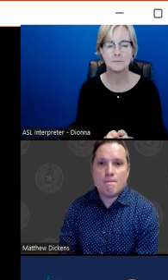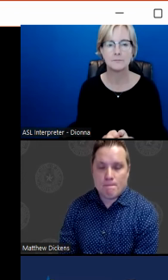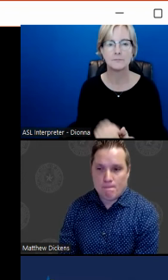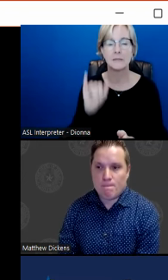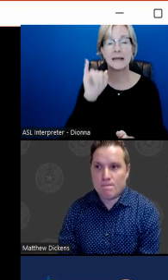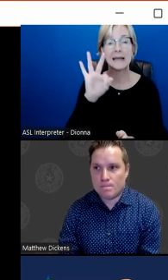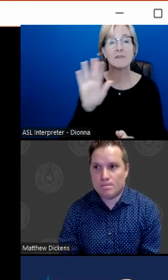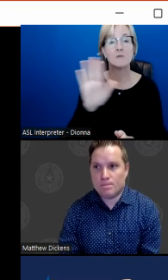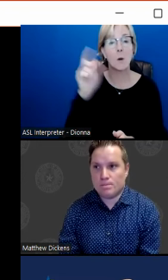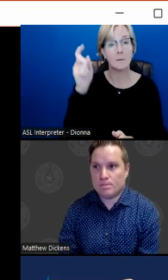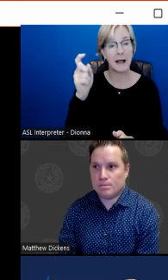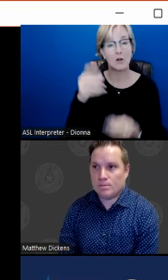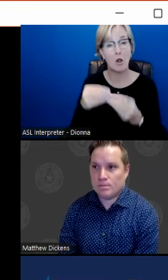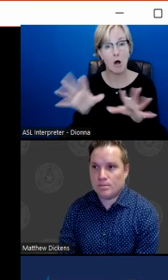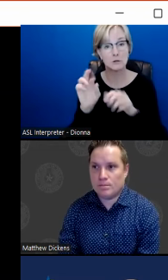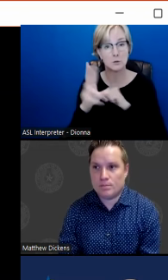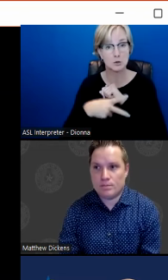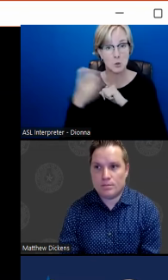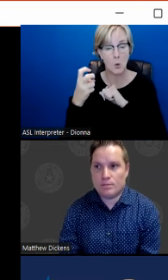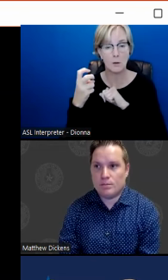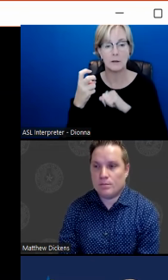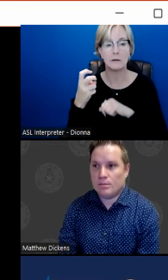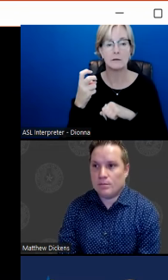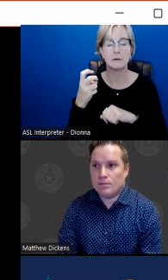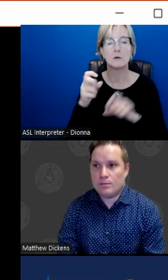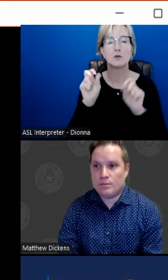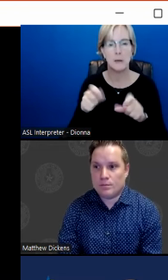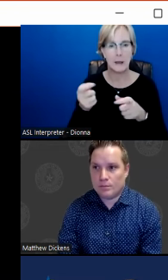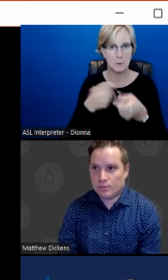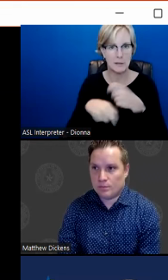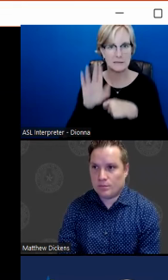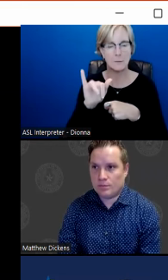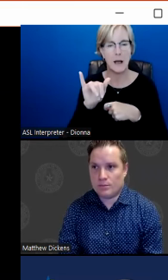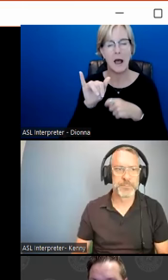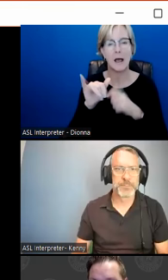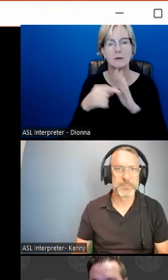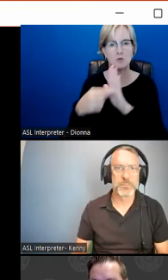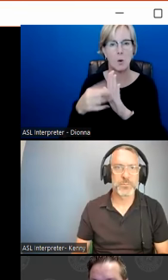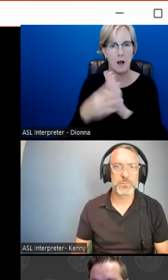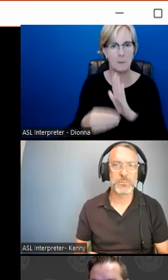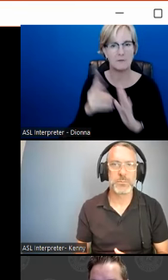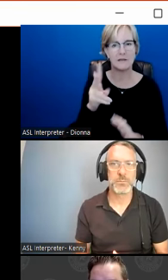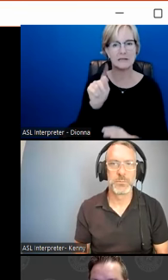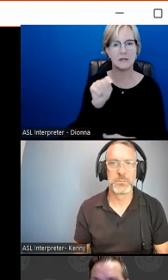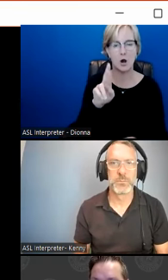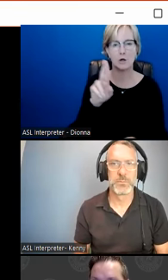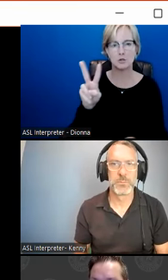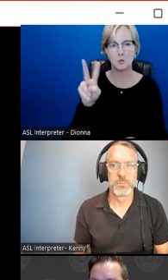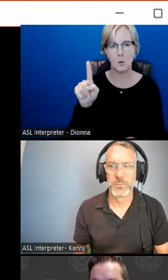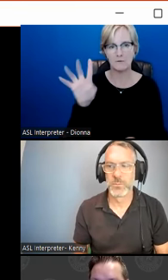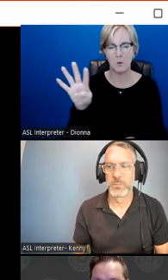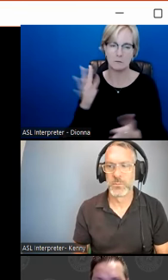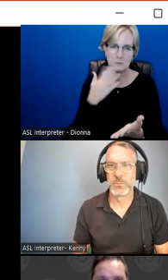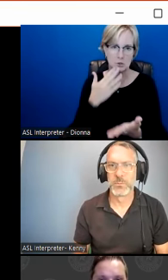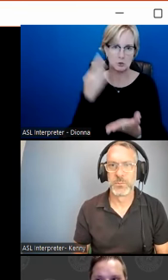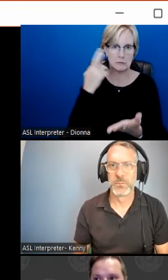If your placard is lost or stolen, you can replace it by presenting a copy of that VTR 214, hence good reason to